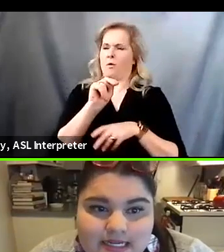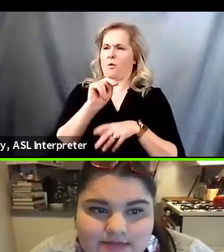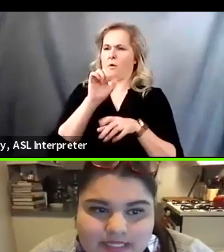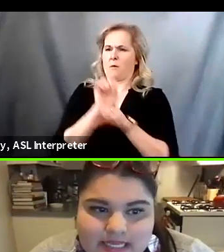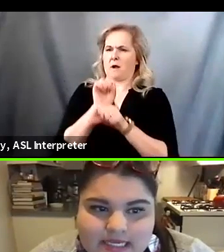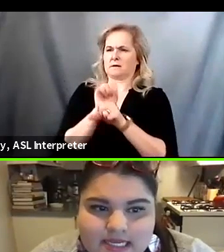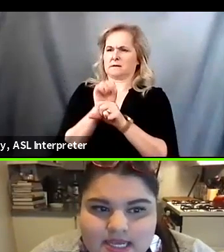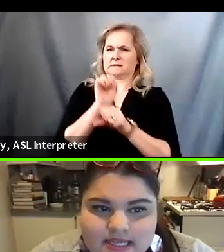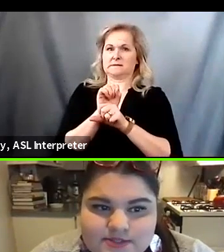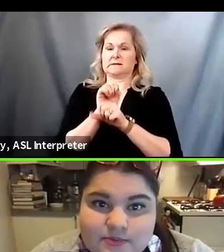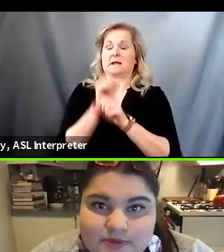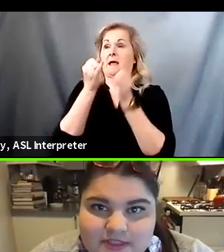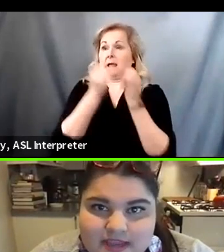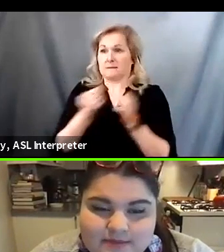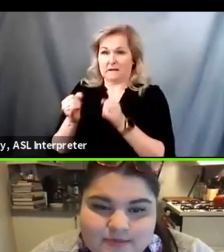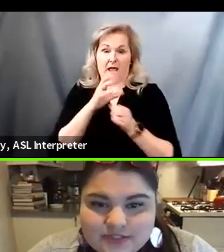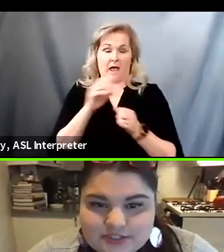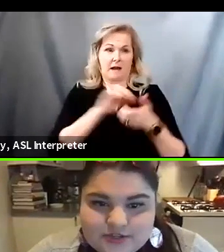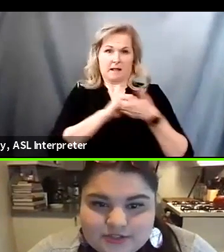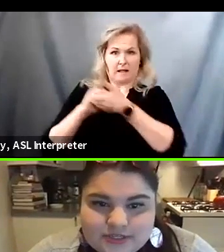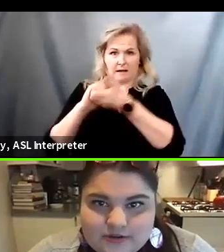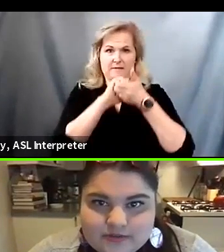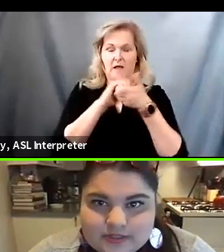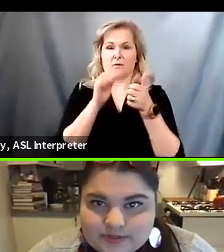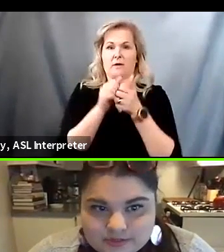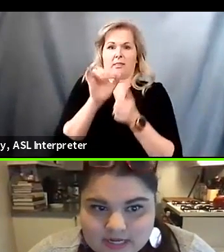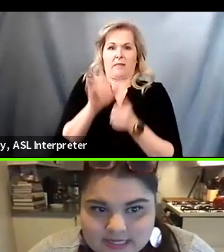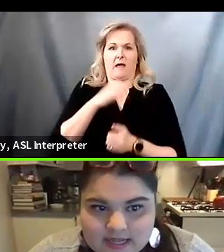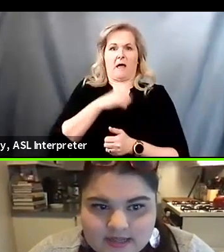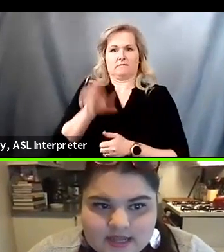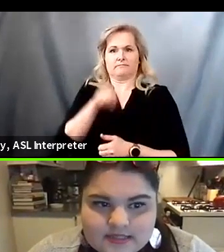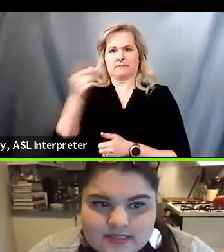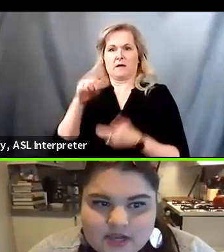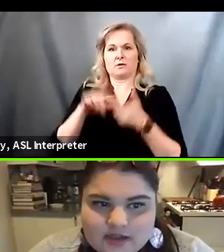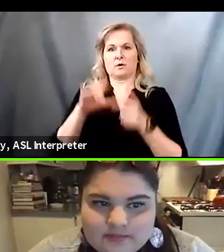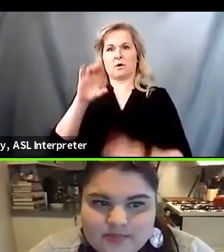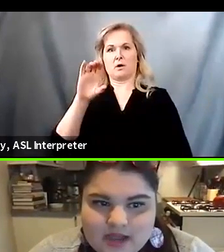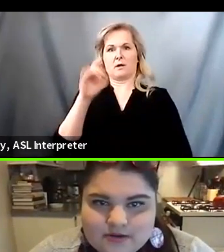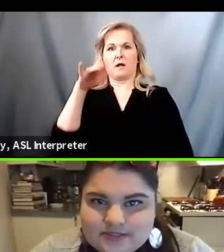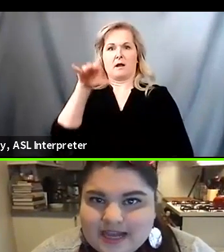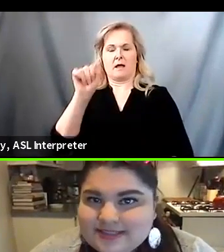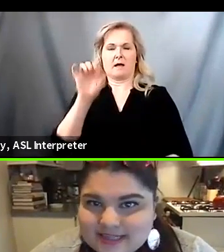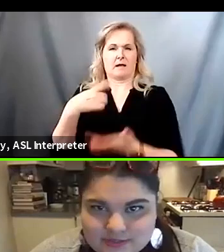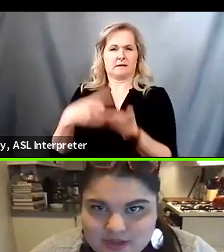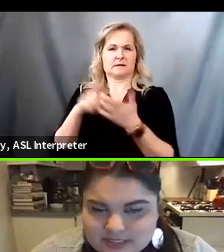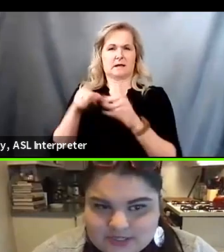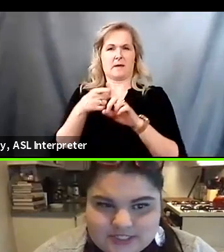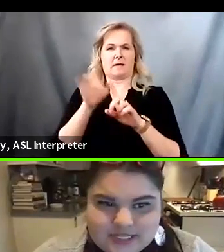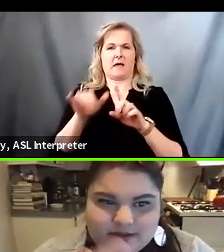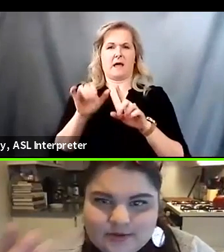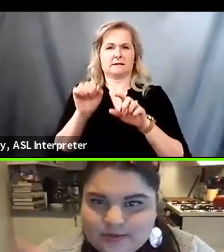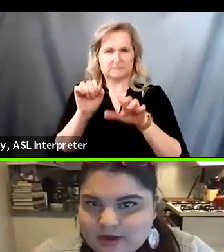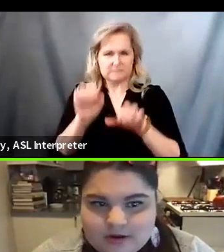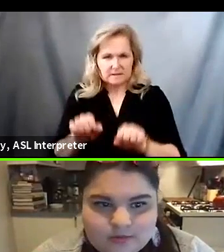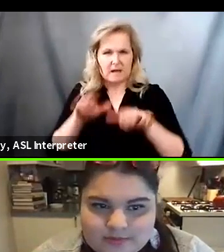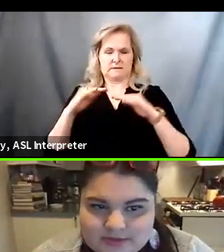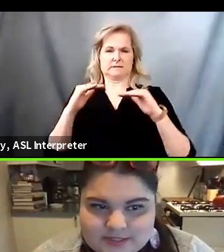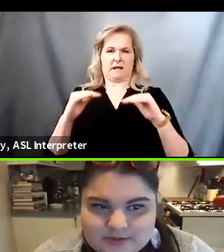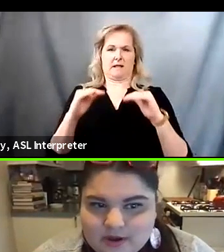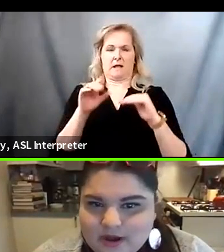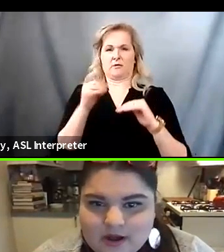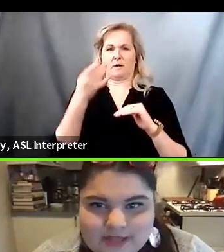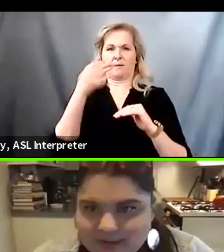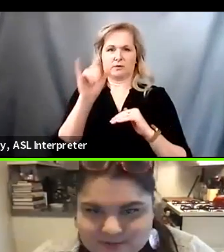and collectively. And so with that, I'm going to turn it over to Claudia to talk about unsettling dramaturgy, who we are, what